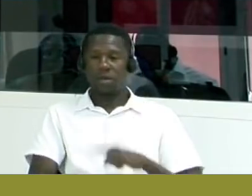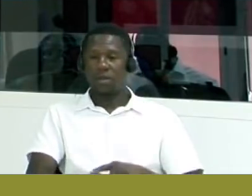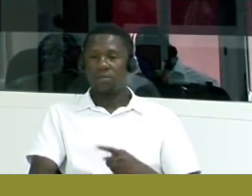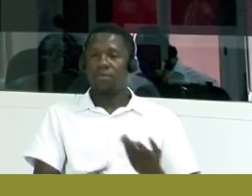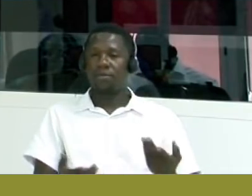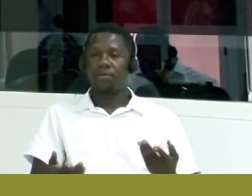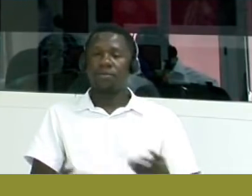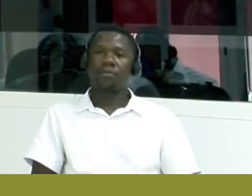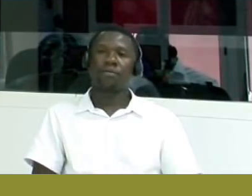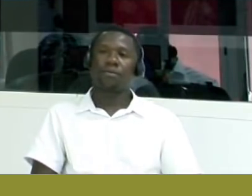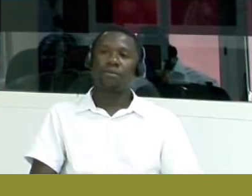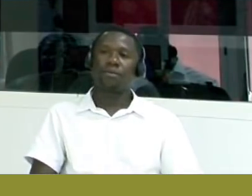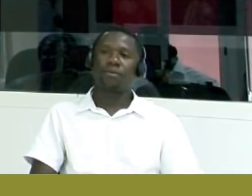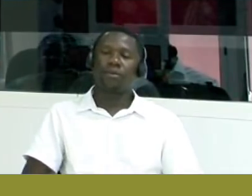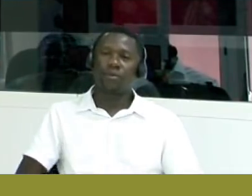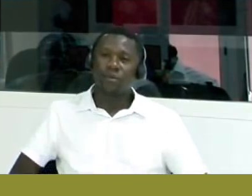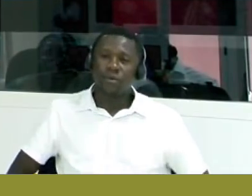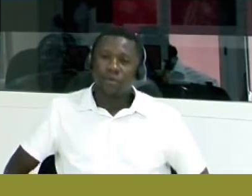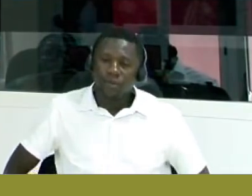once. All right.